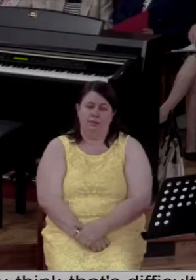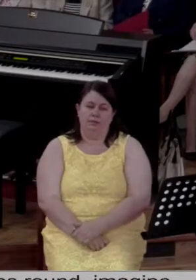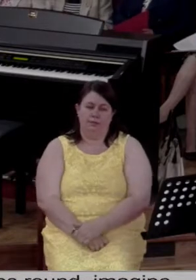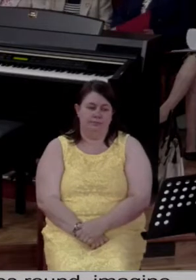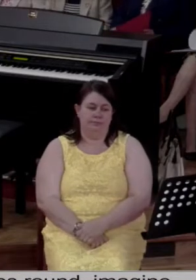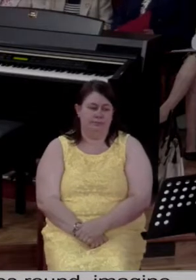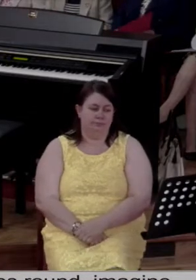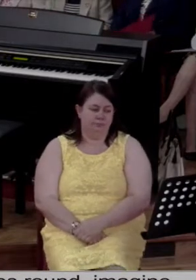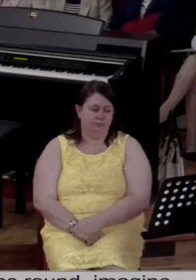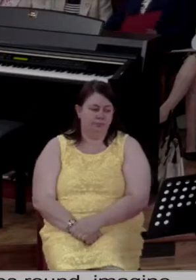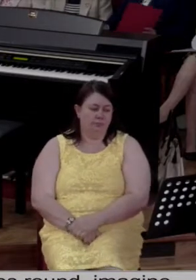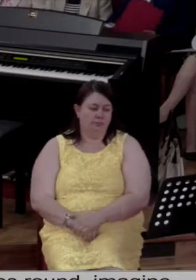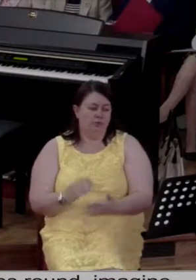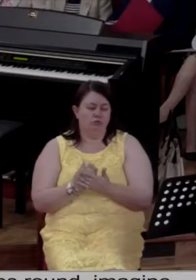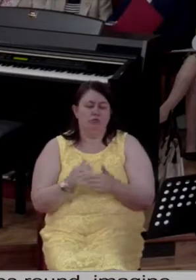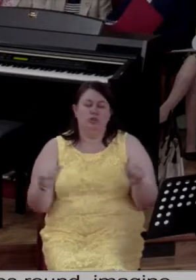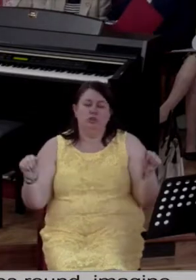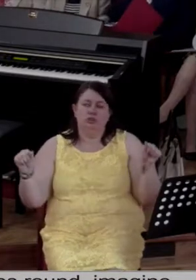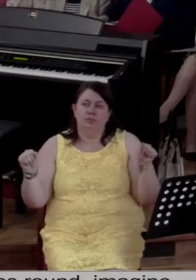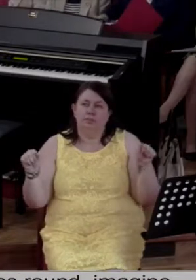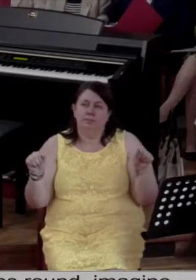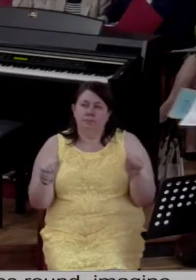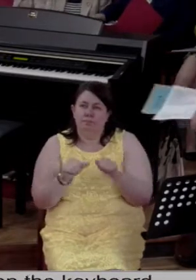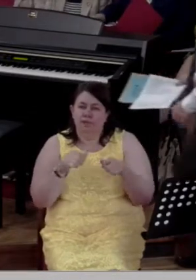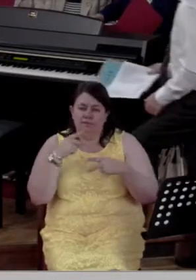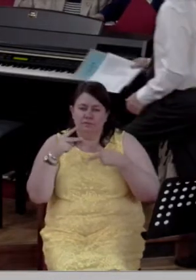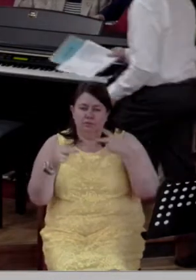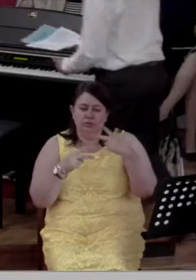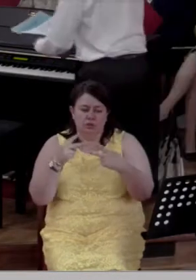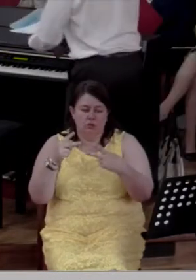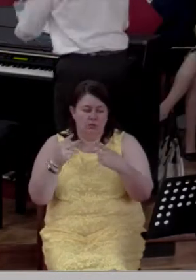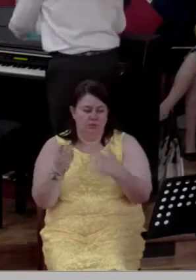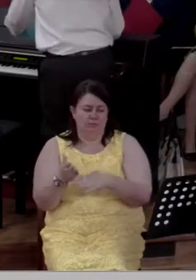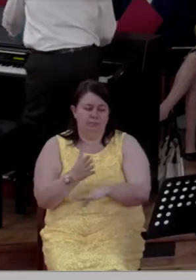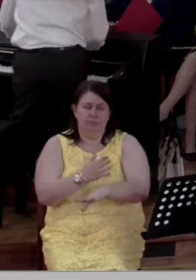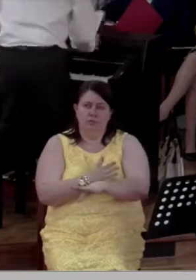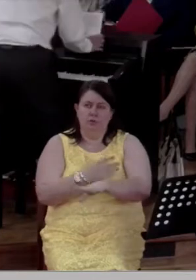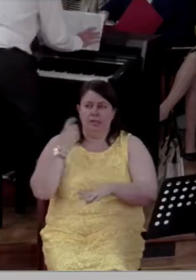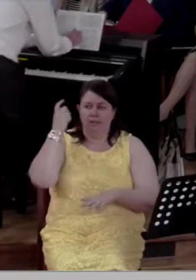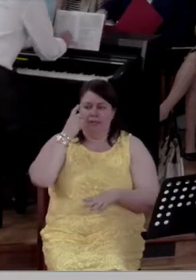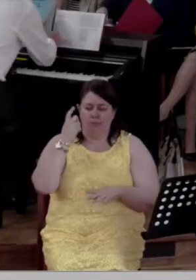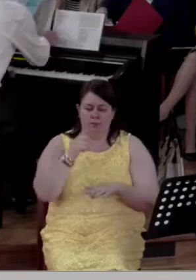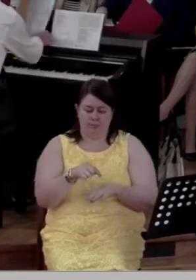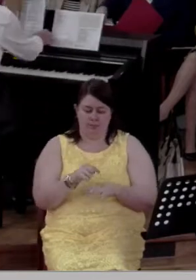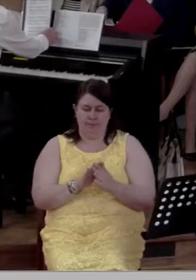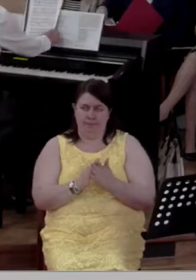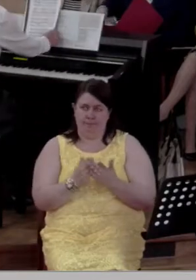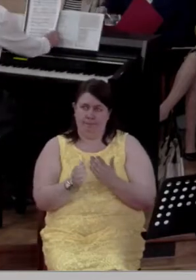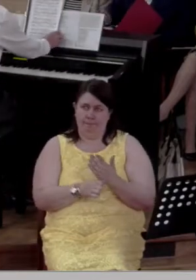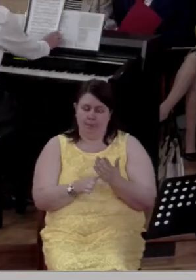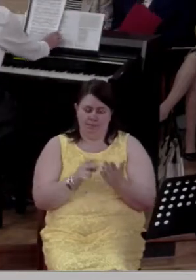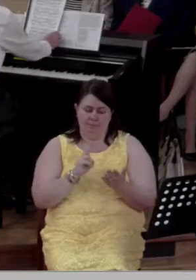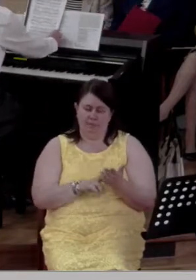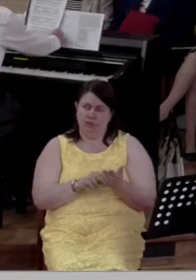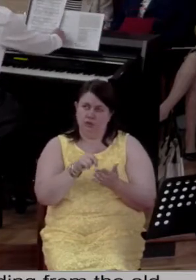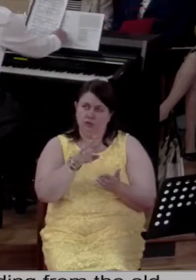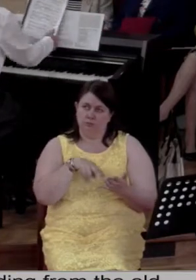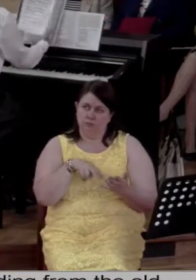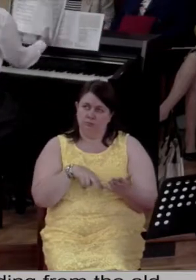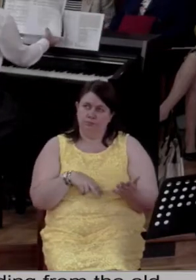A shorter song to sing together before we think about what God might be saying to us in this concluding part of our series in the